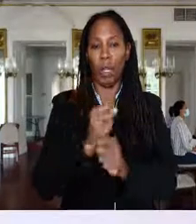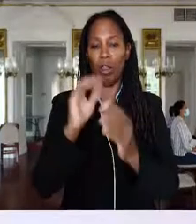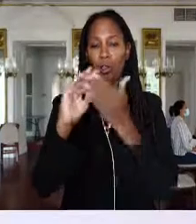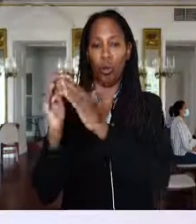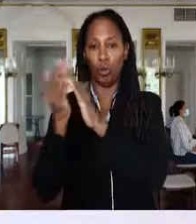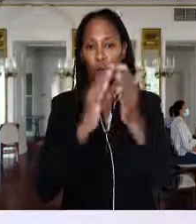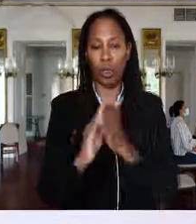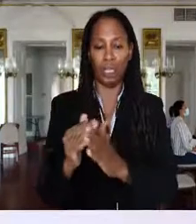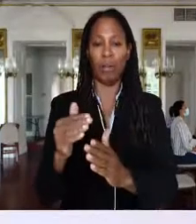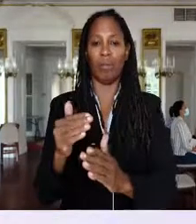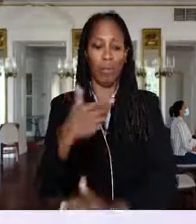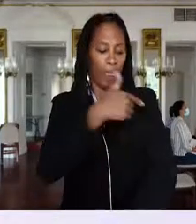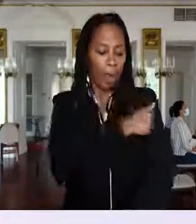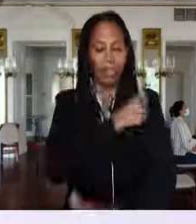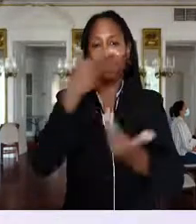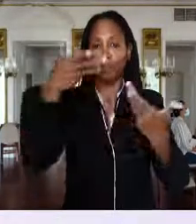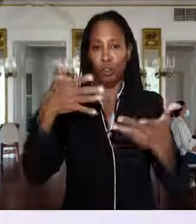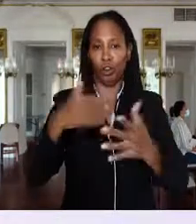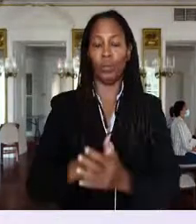Okay, go.